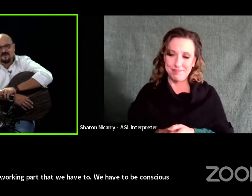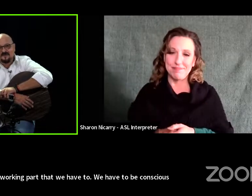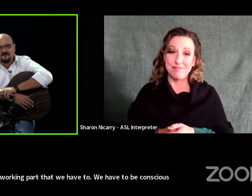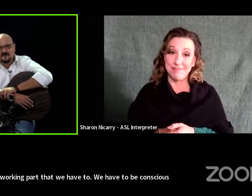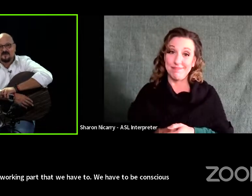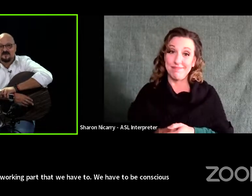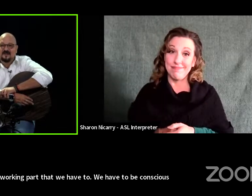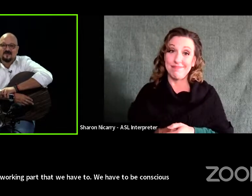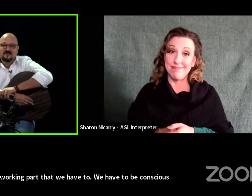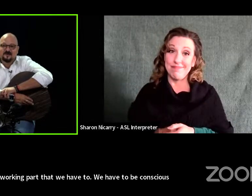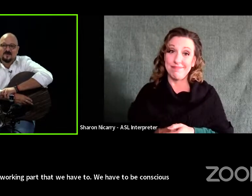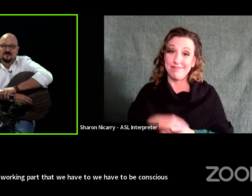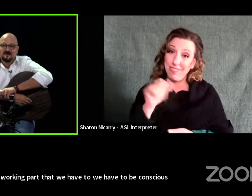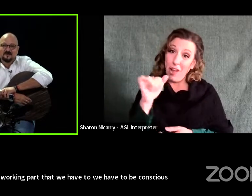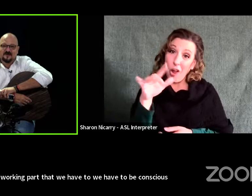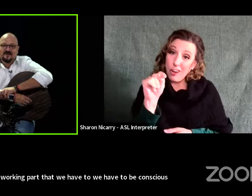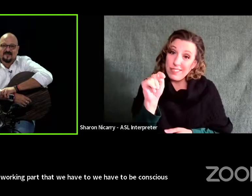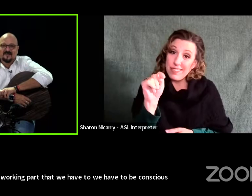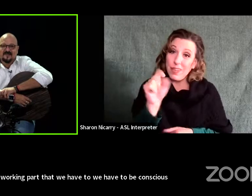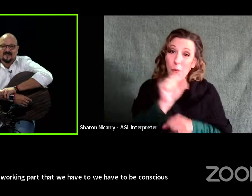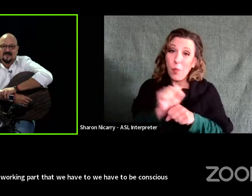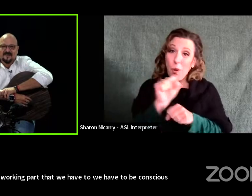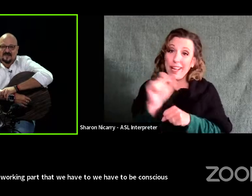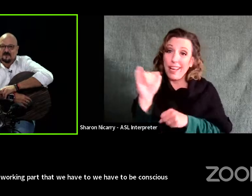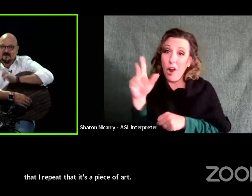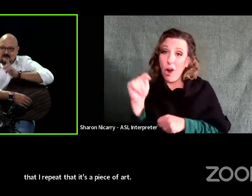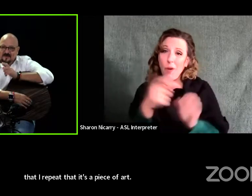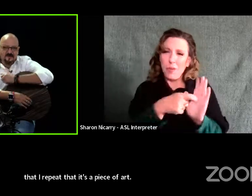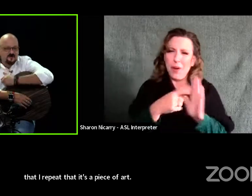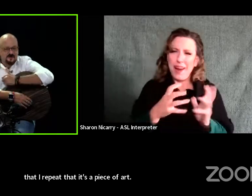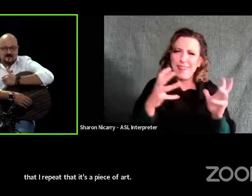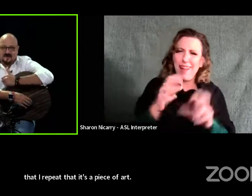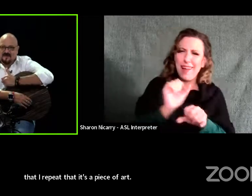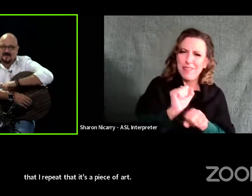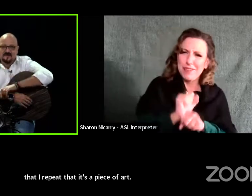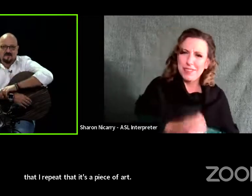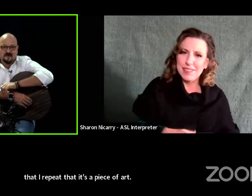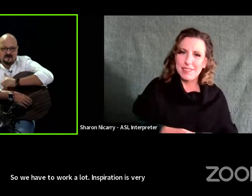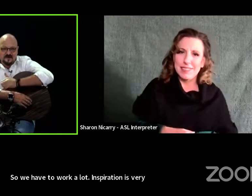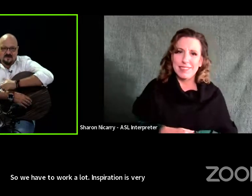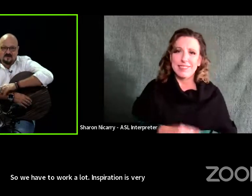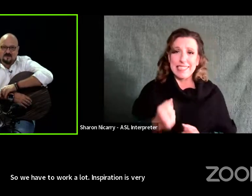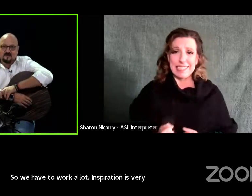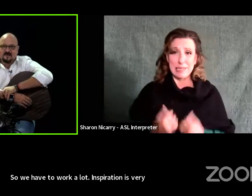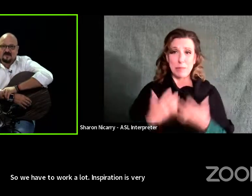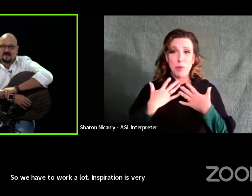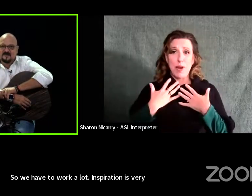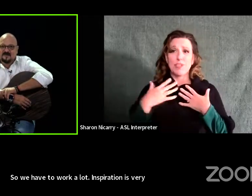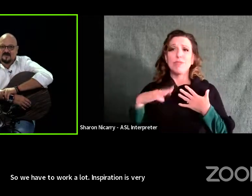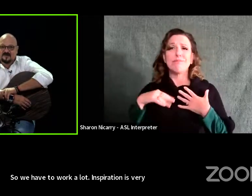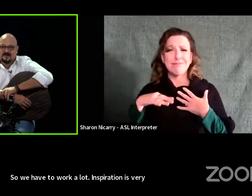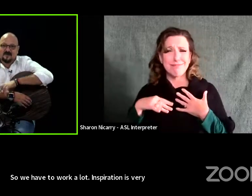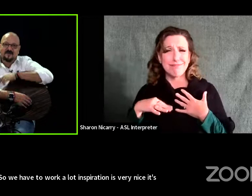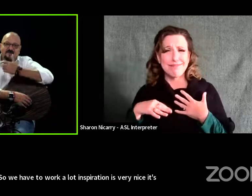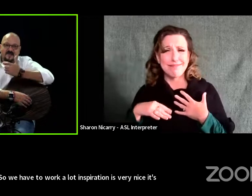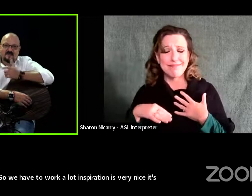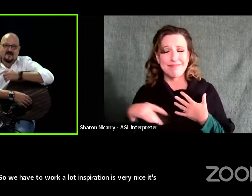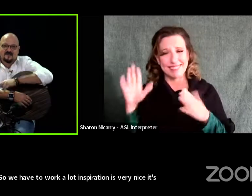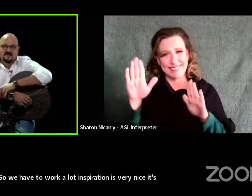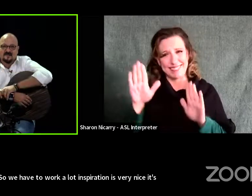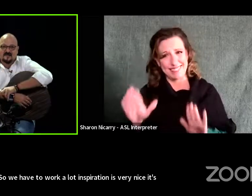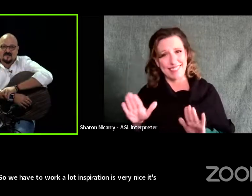that it's a piece of art, so we have to work a lot. Inspiration is very nice. It's really good. Obviously, it's a